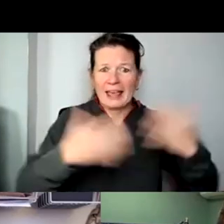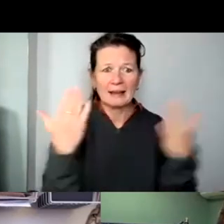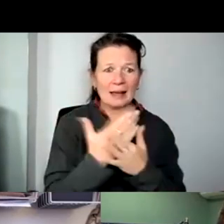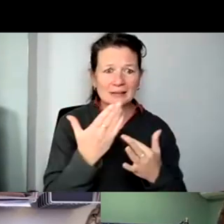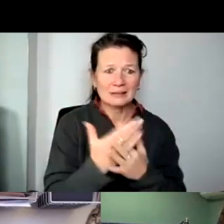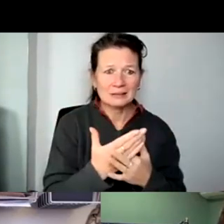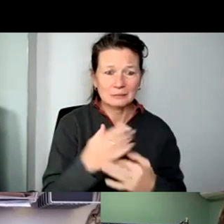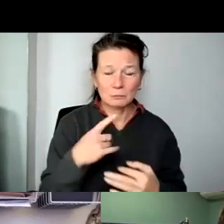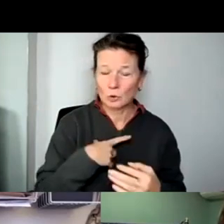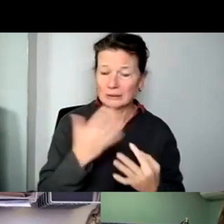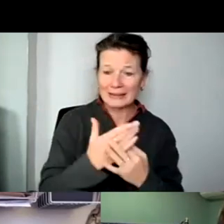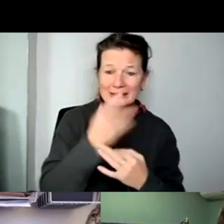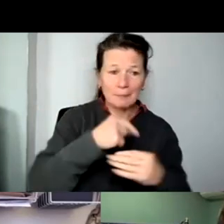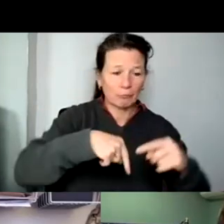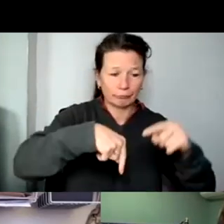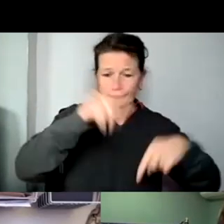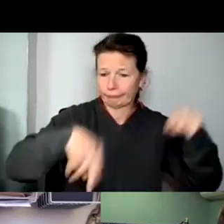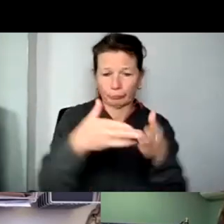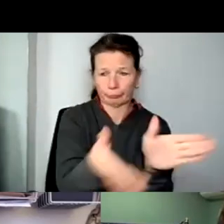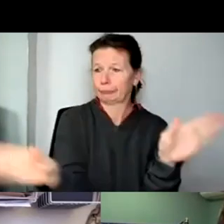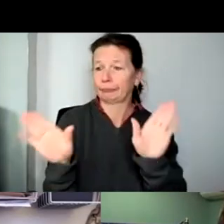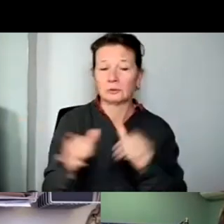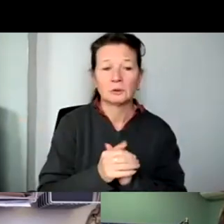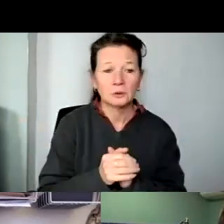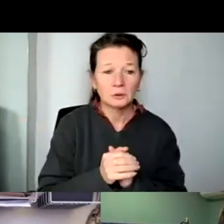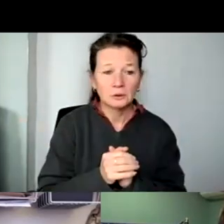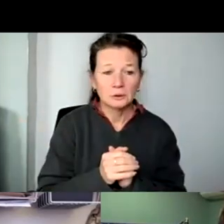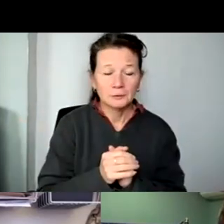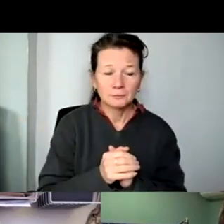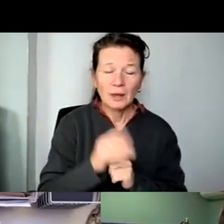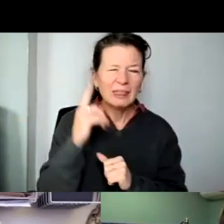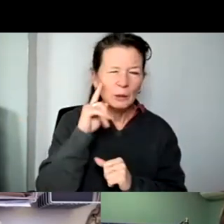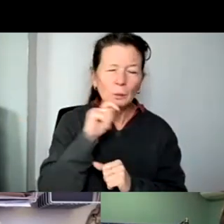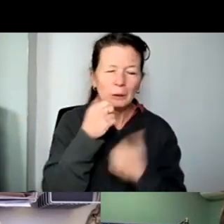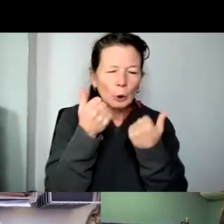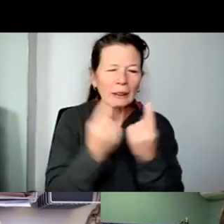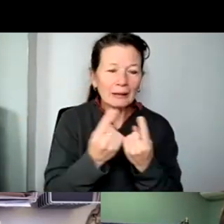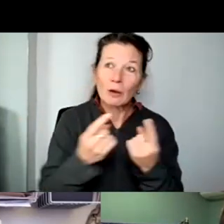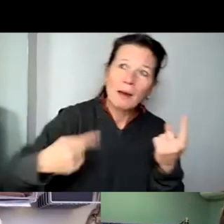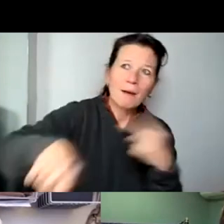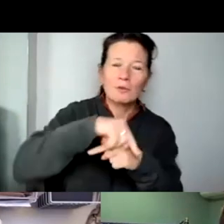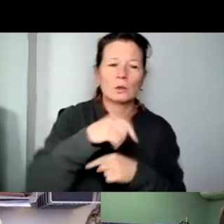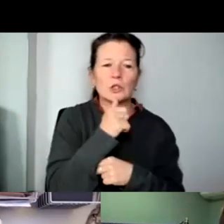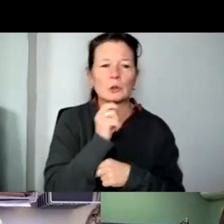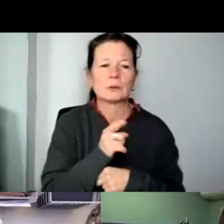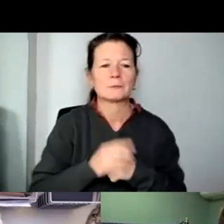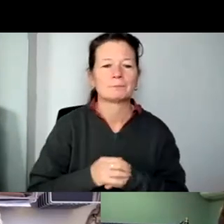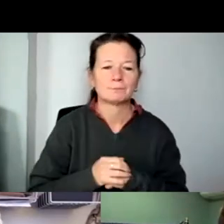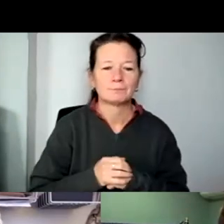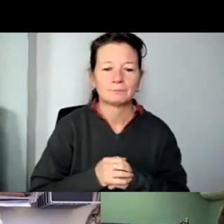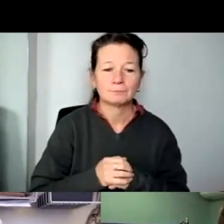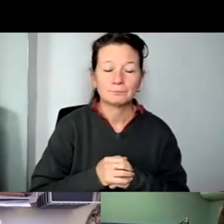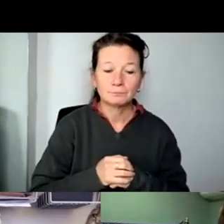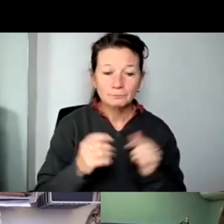very different for everyone. We think they'd be a really good thing for everyone to use. And Rich,